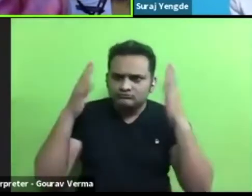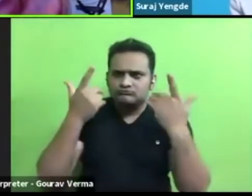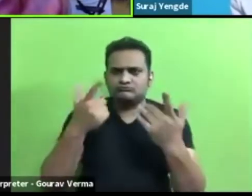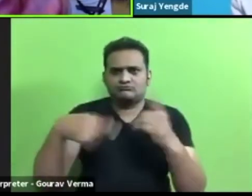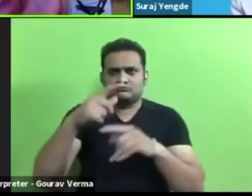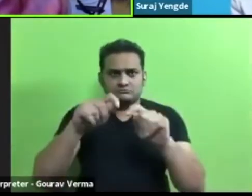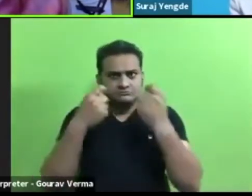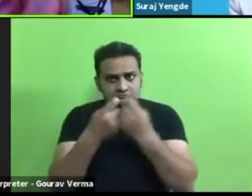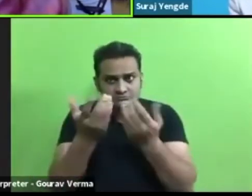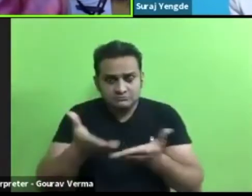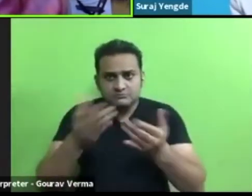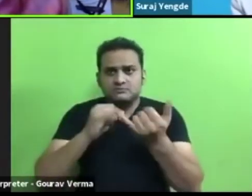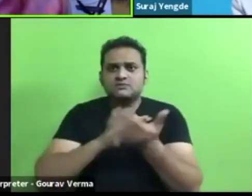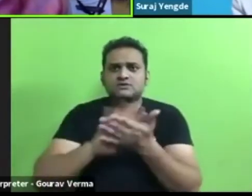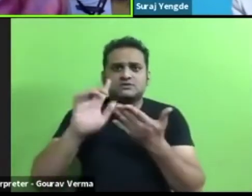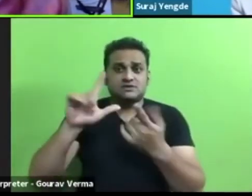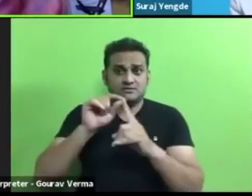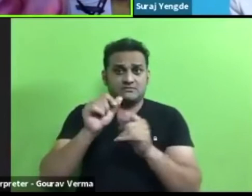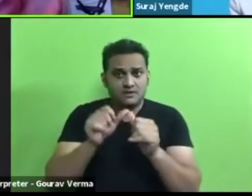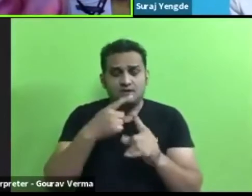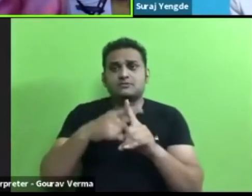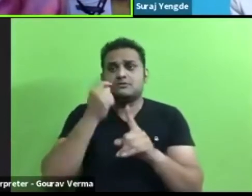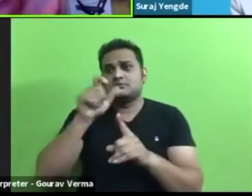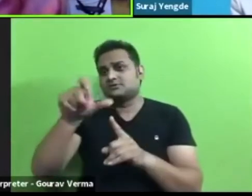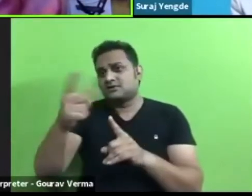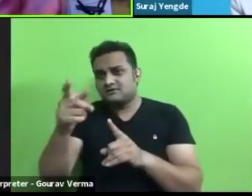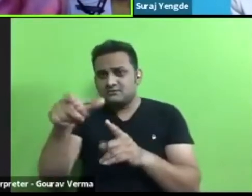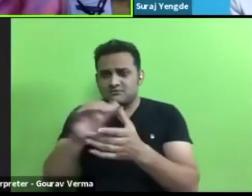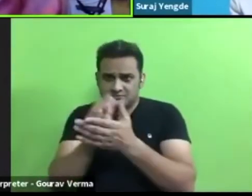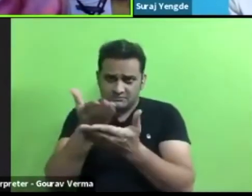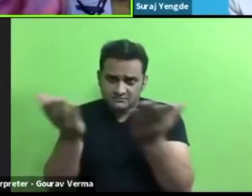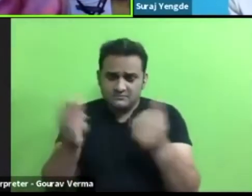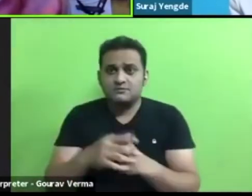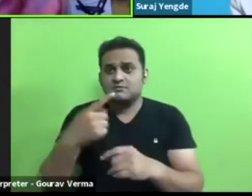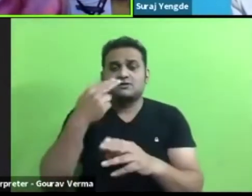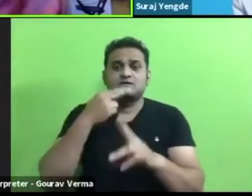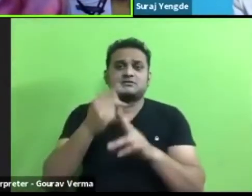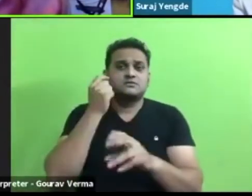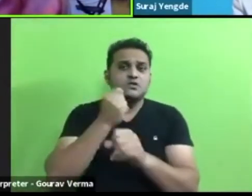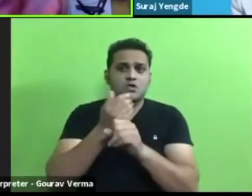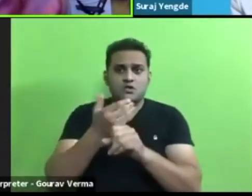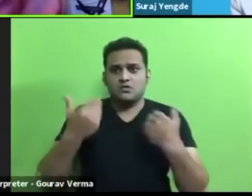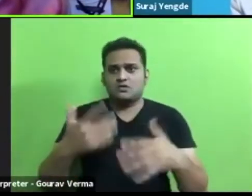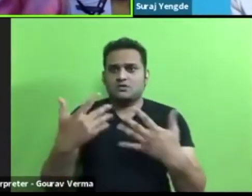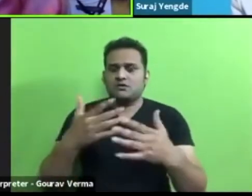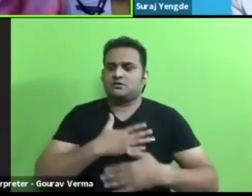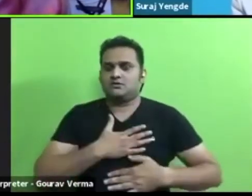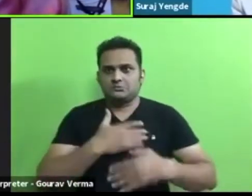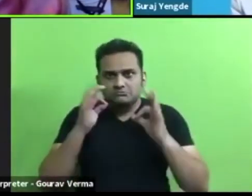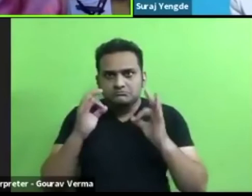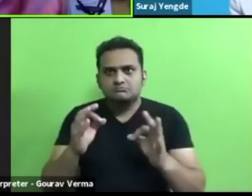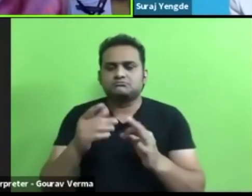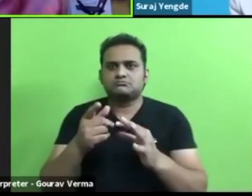team, Shilpa in particular, and other colleagues who are here, and also Gaurav Verma, who so very kindly